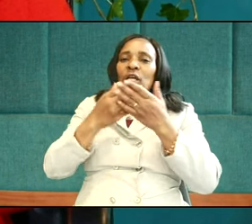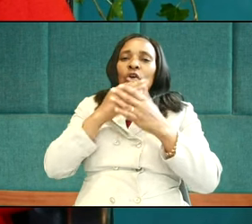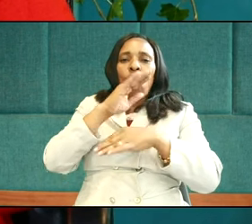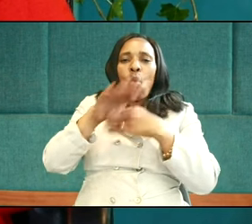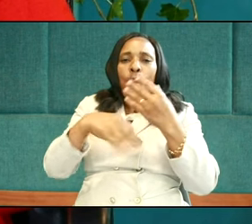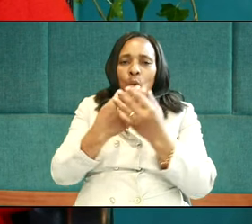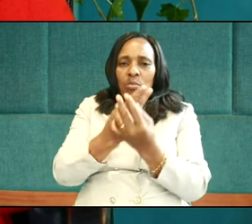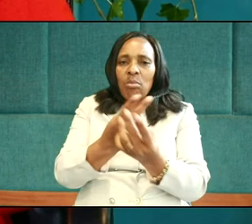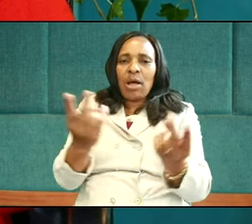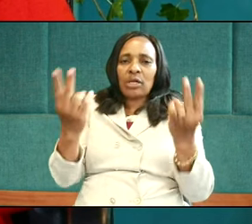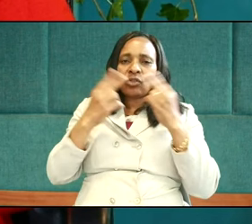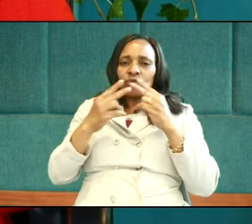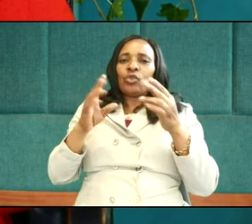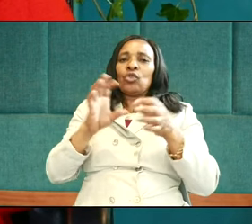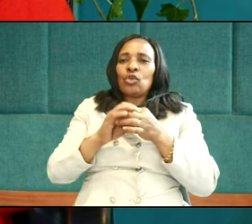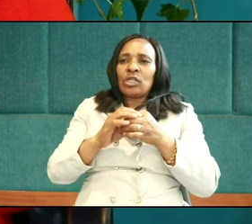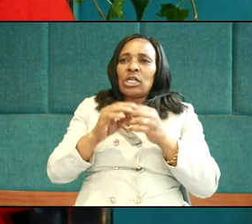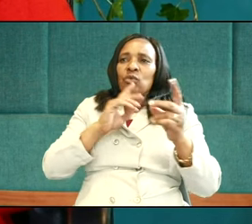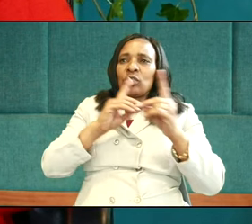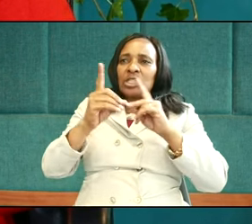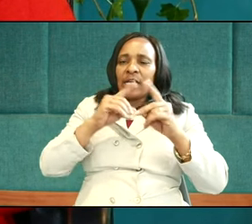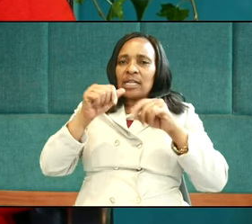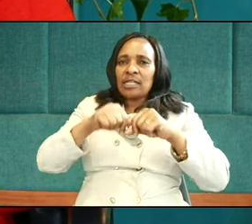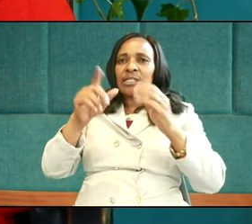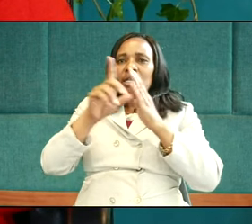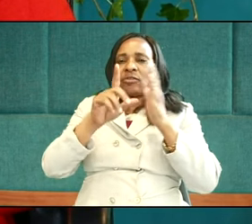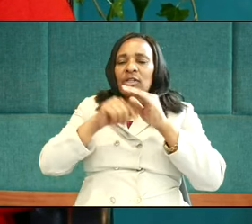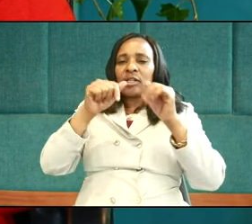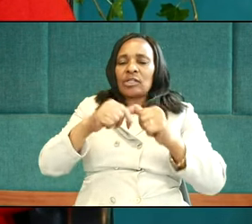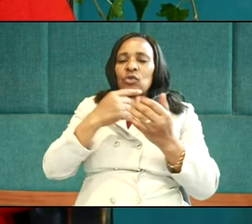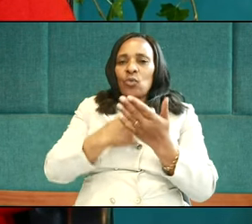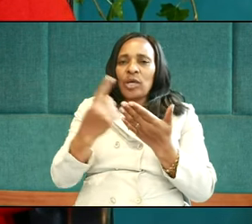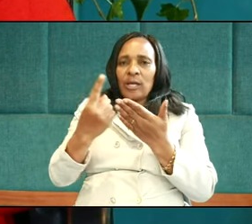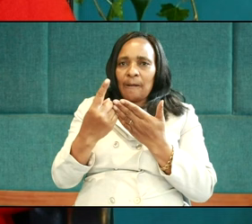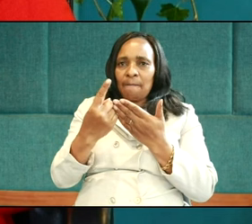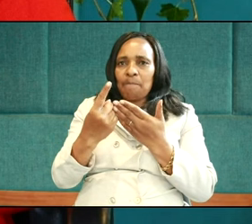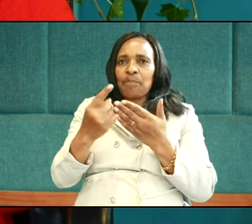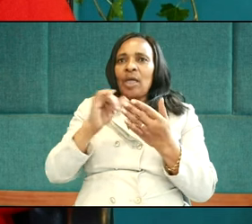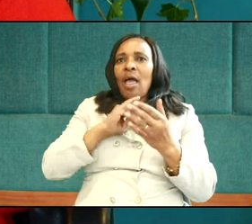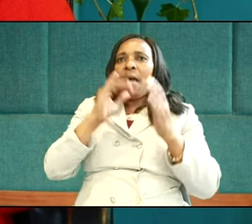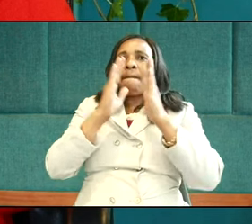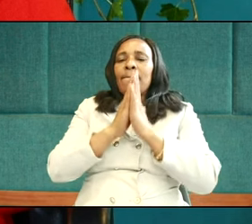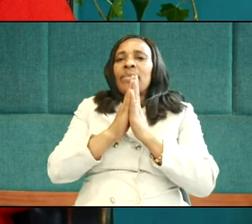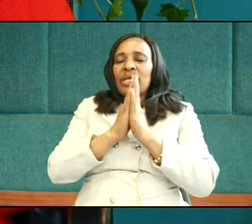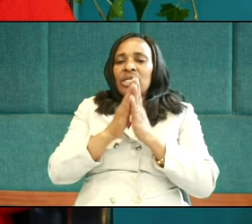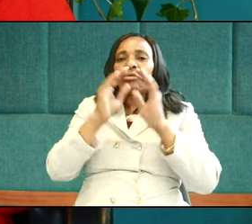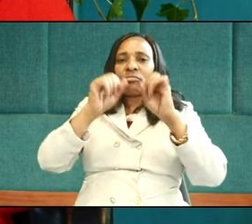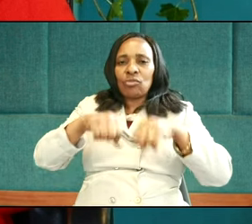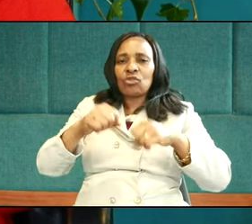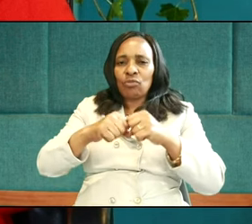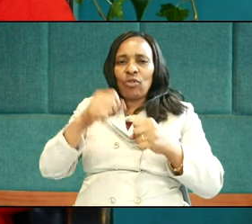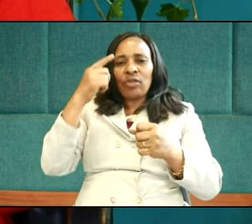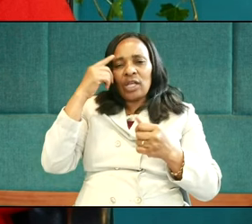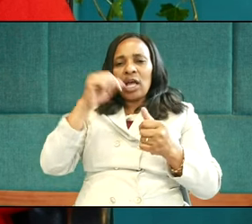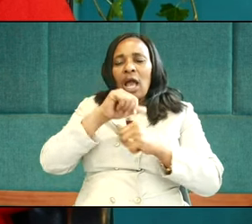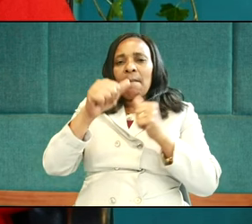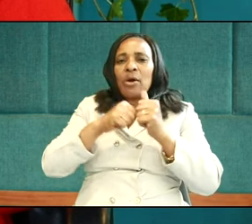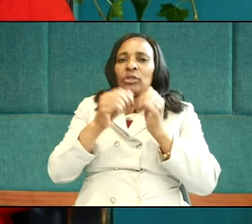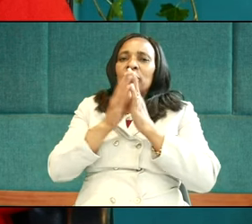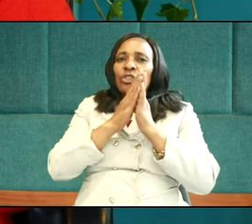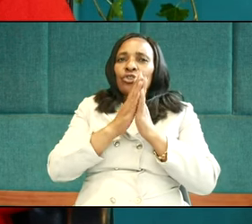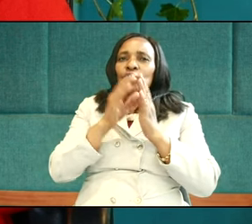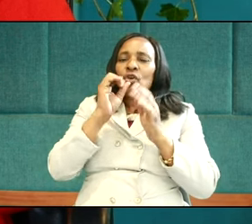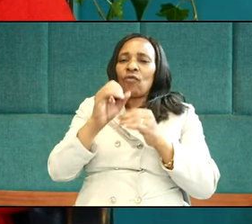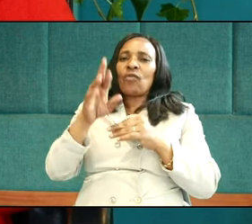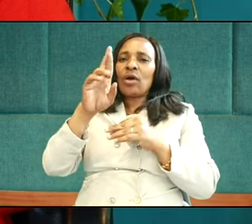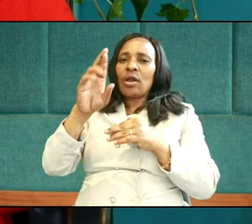for joining us as we discuss the lesson this week. And I pray that you'll be able to think about the story of